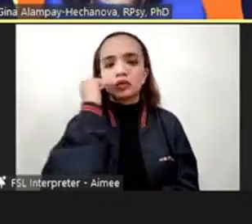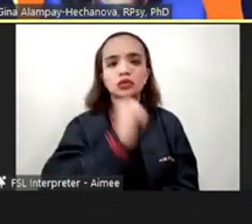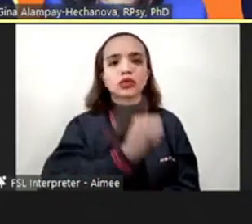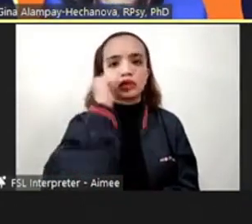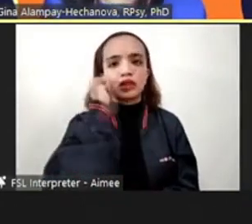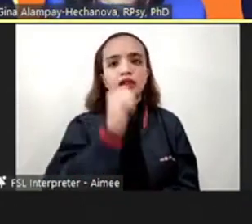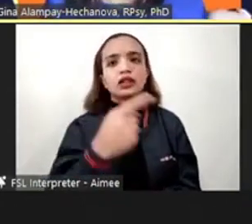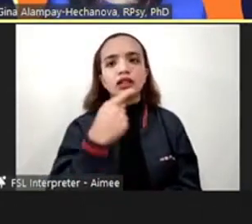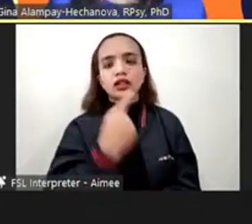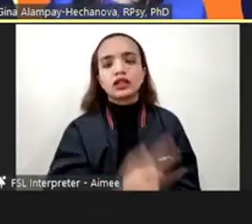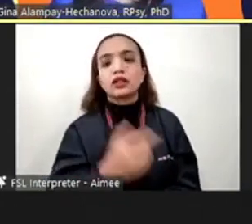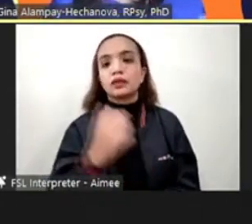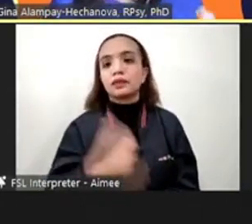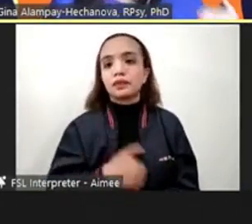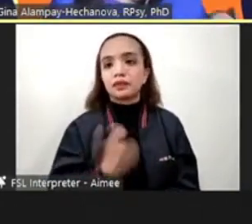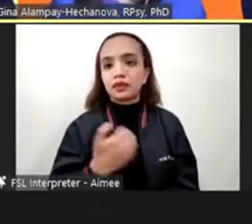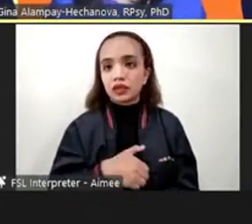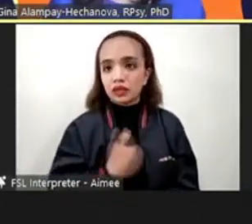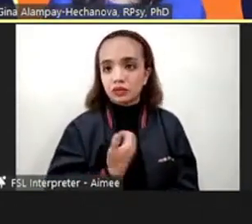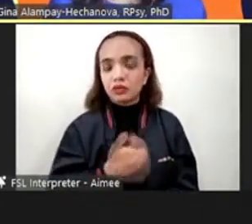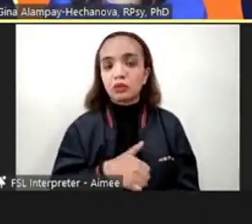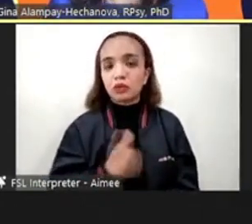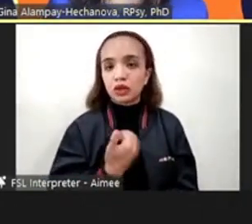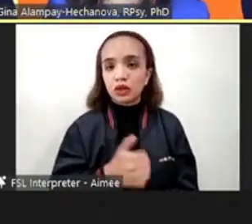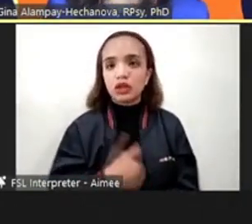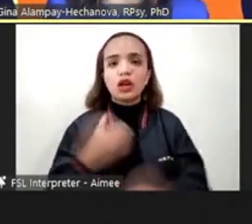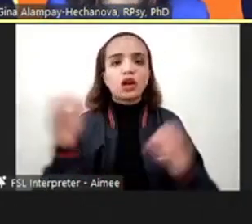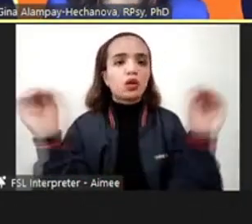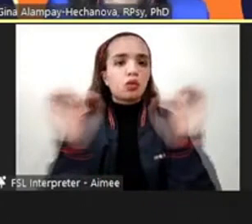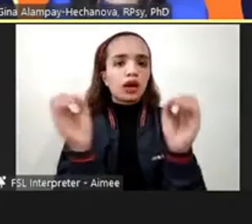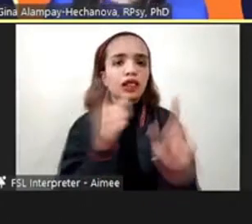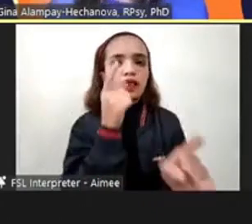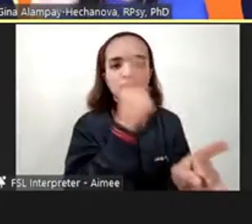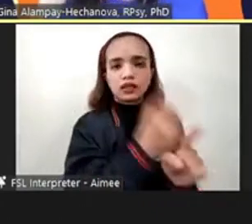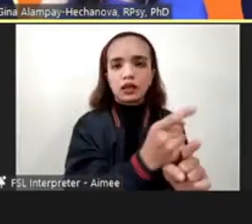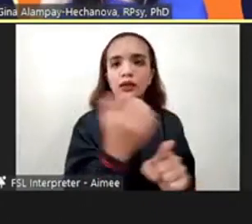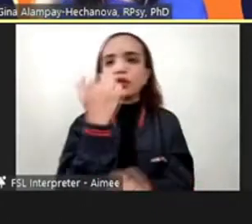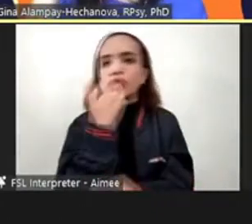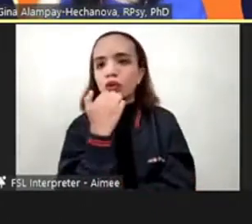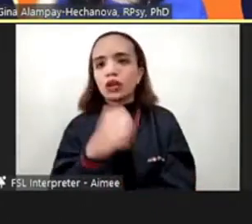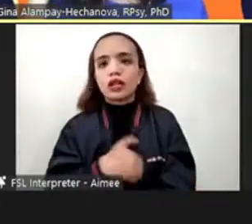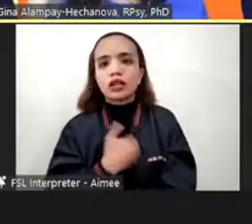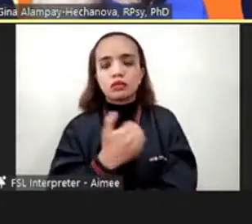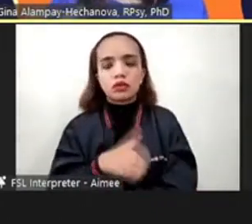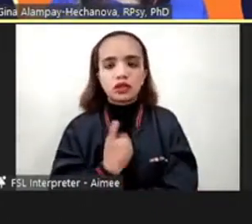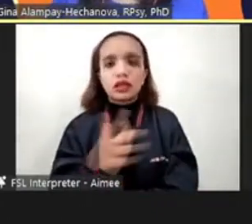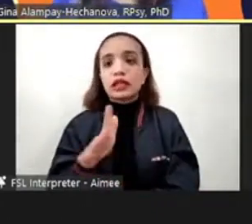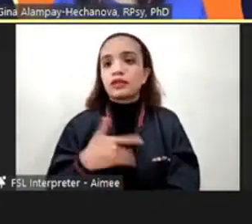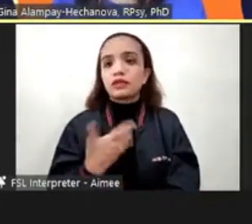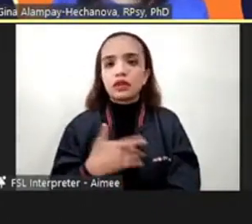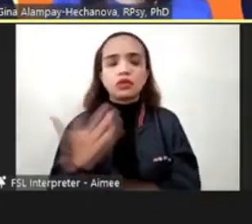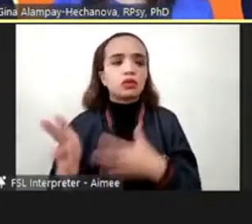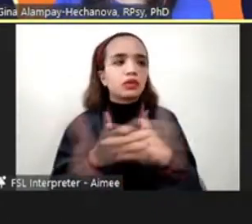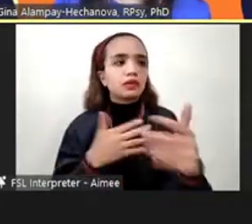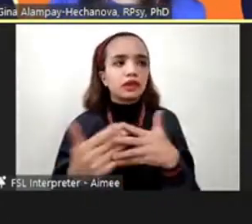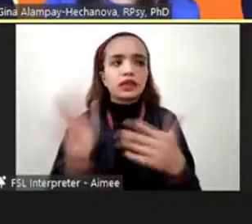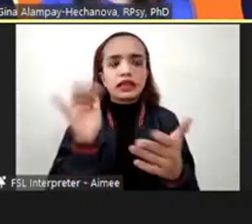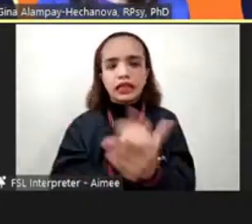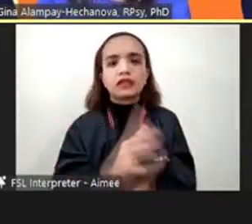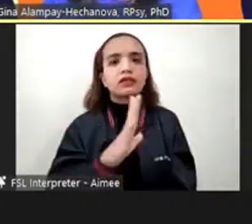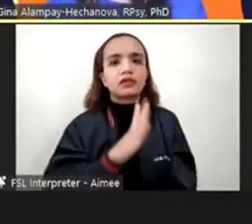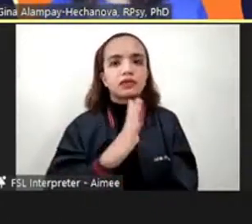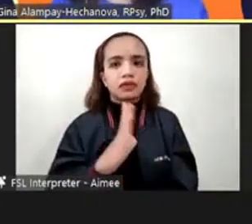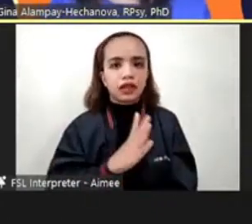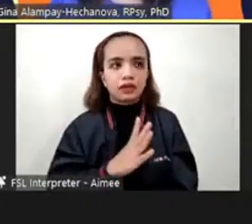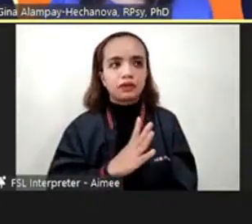your emotions are your emotions. There's no right and wrong emotion. If you feel what you feel, and that's okay. It's